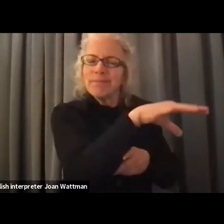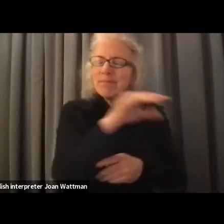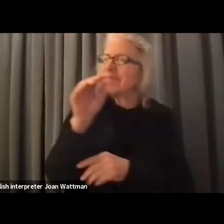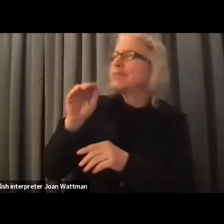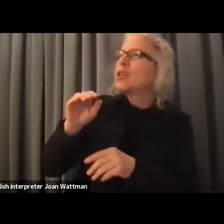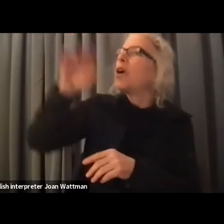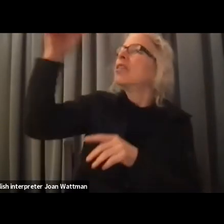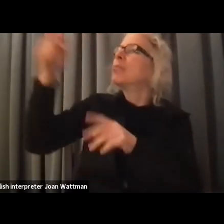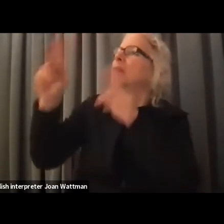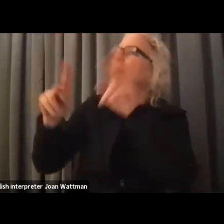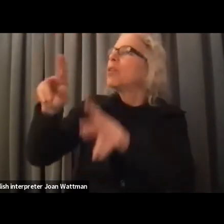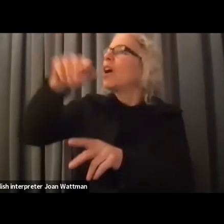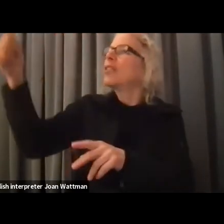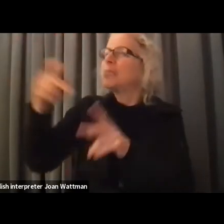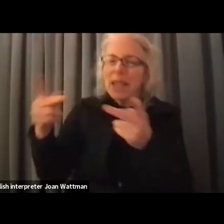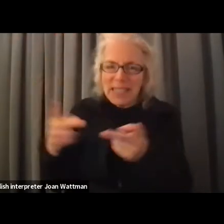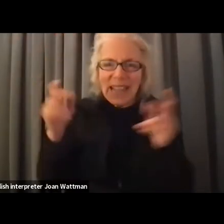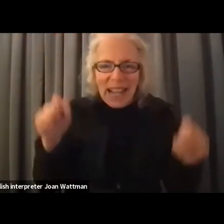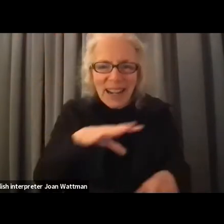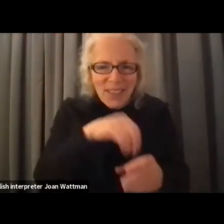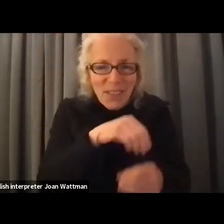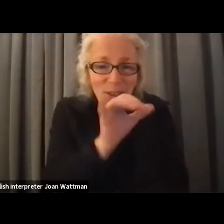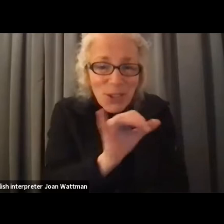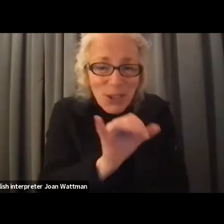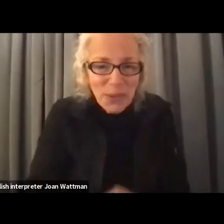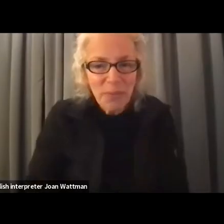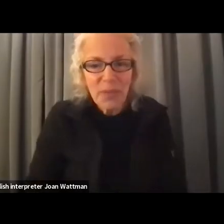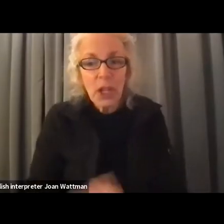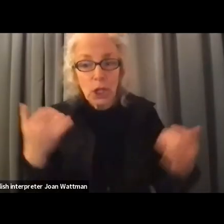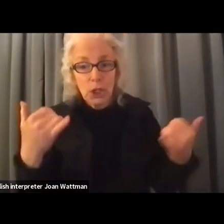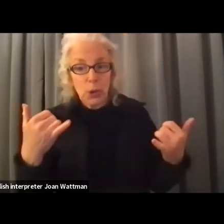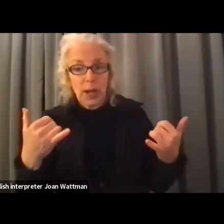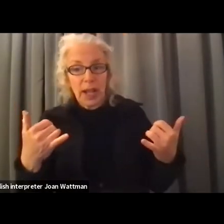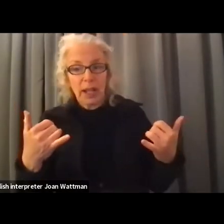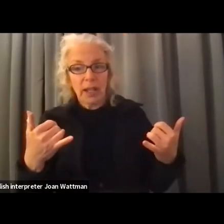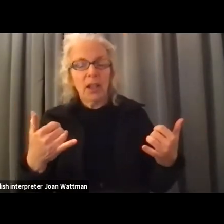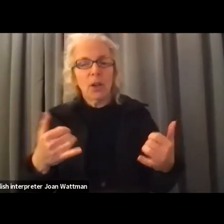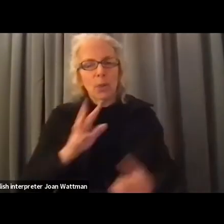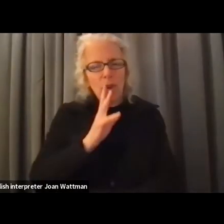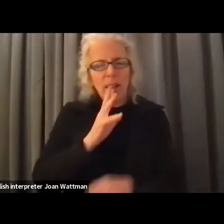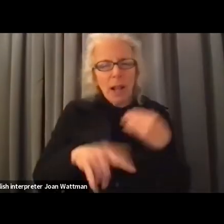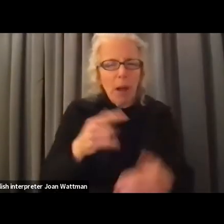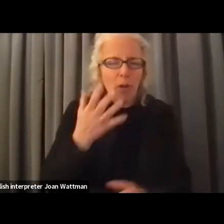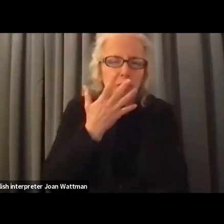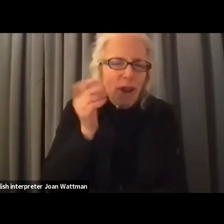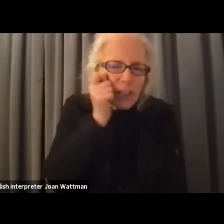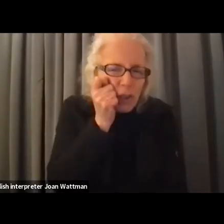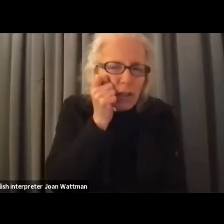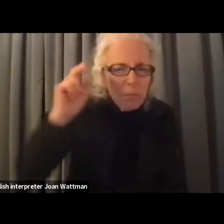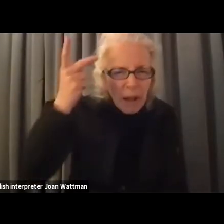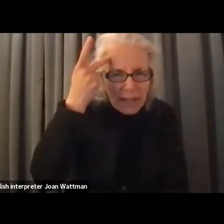be. So we begin today our program on transnational racial politics